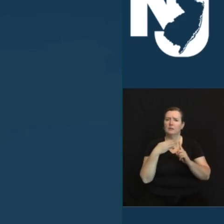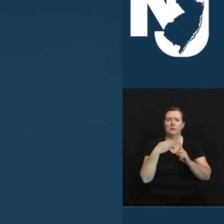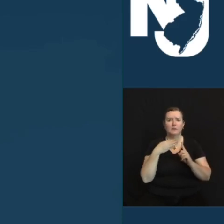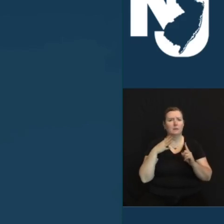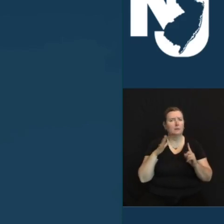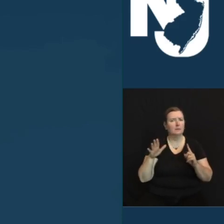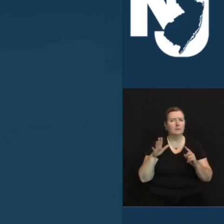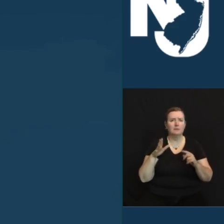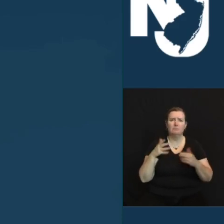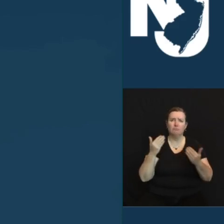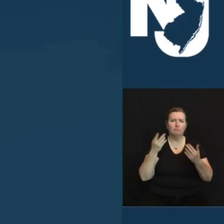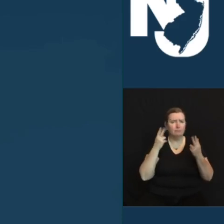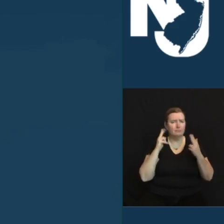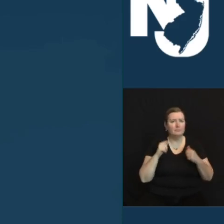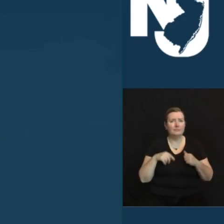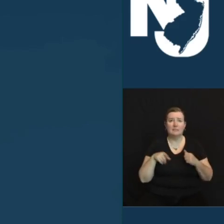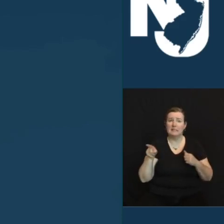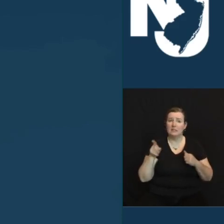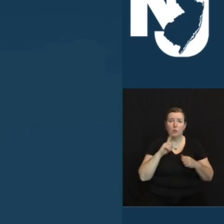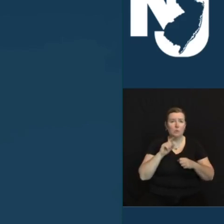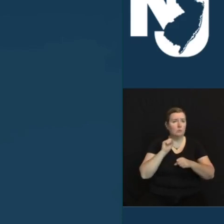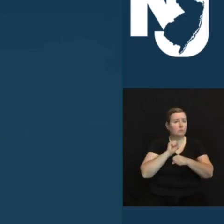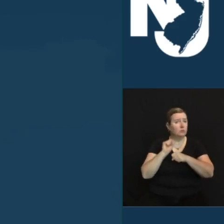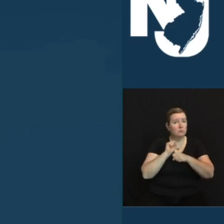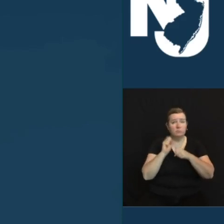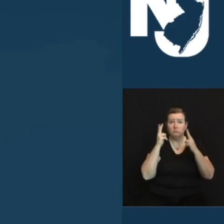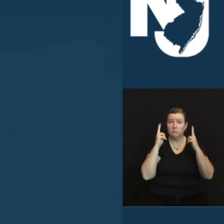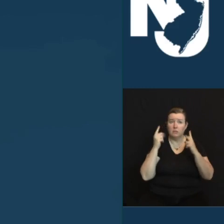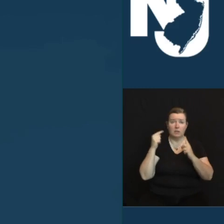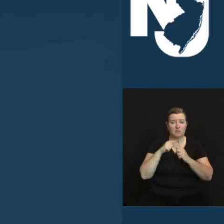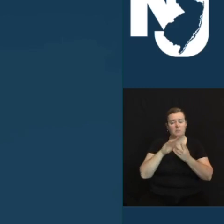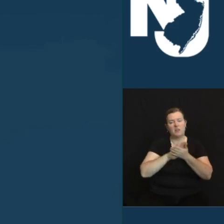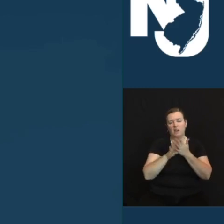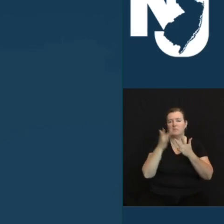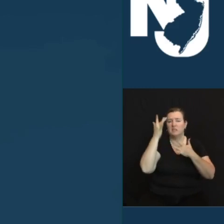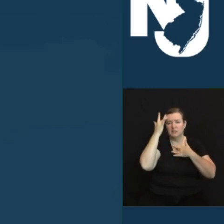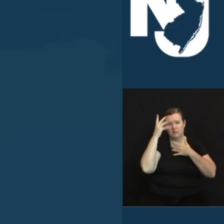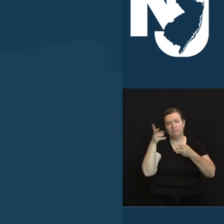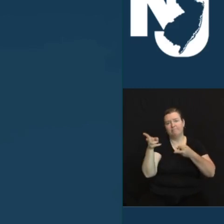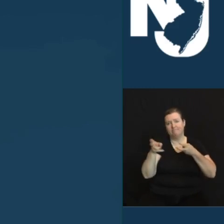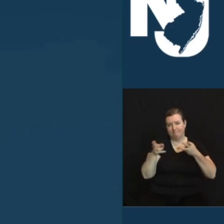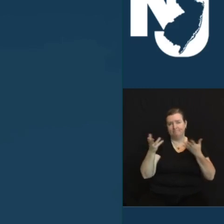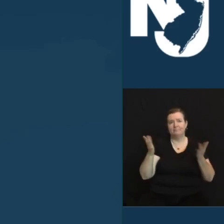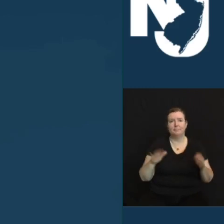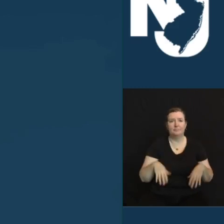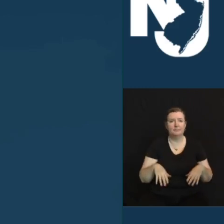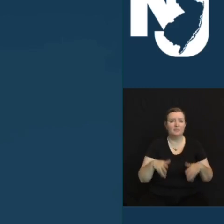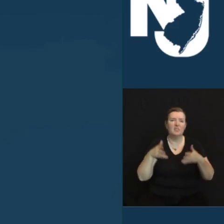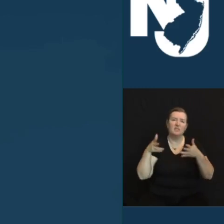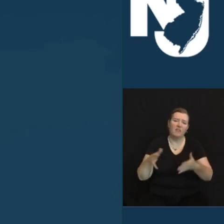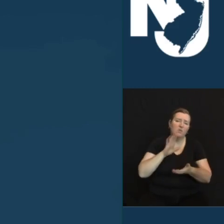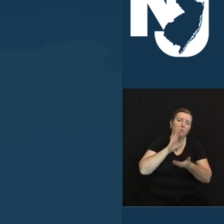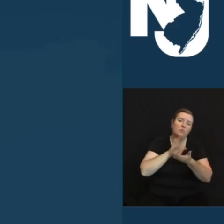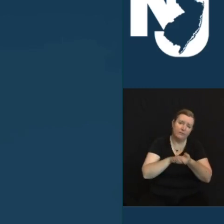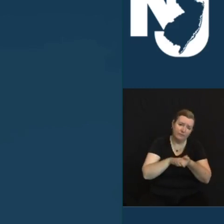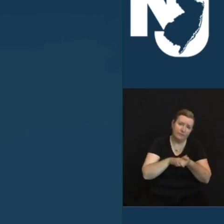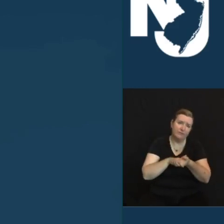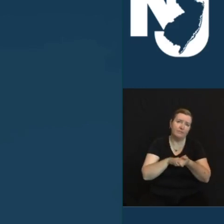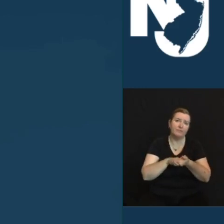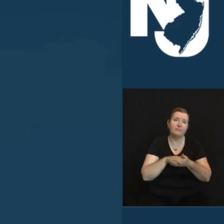seeing customers, by the way, right up until he fell ill. Domenic leaves behind his wife of 56